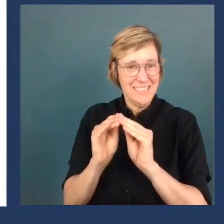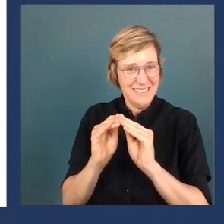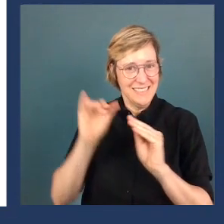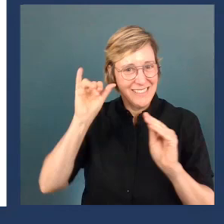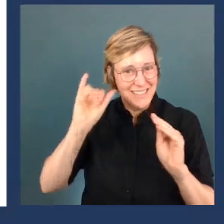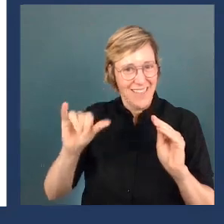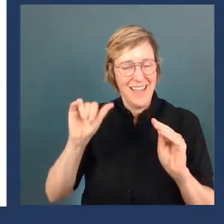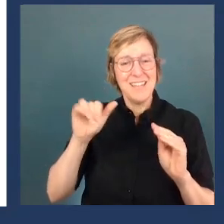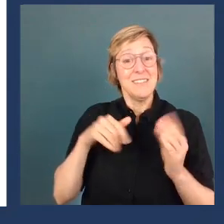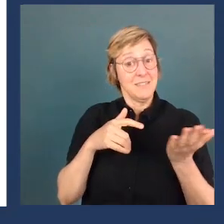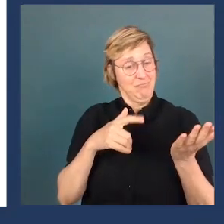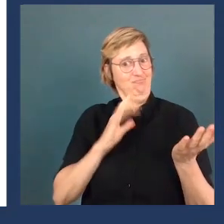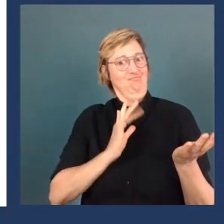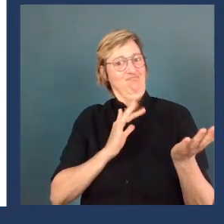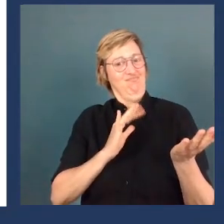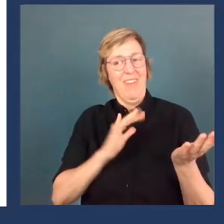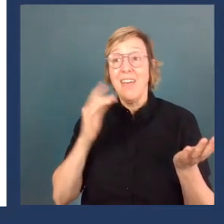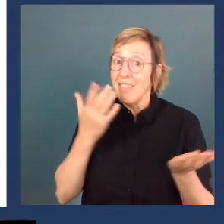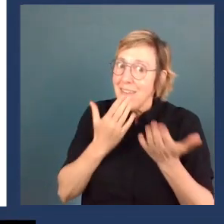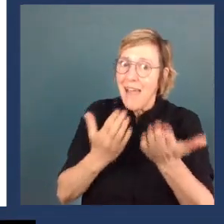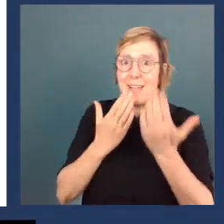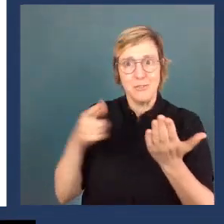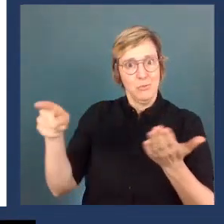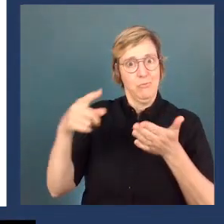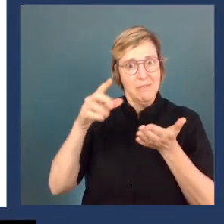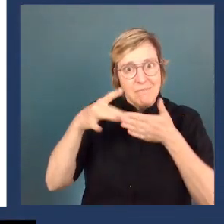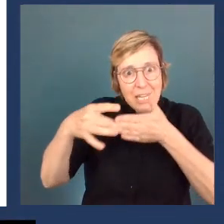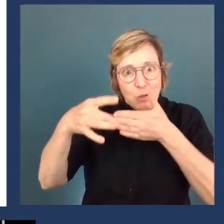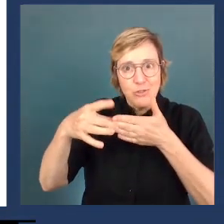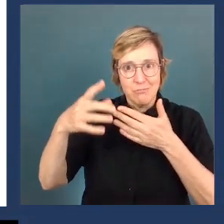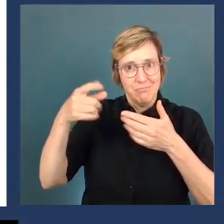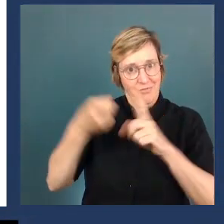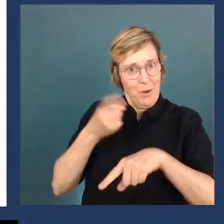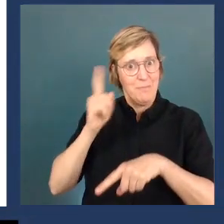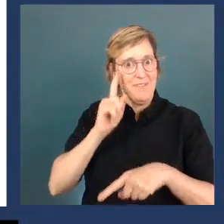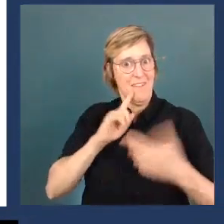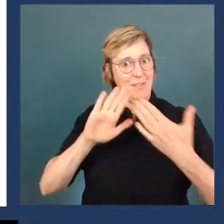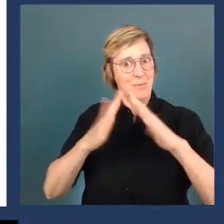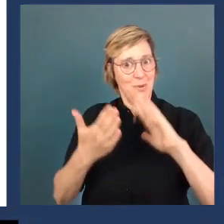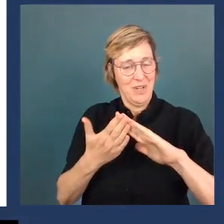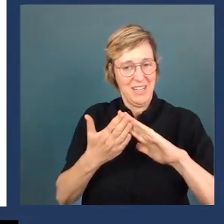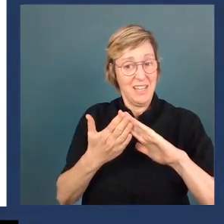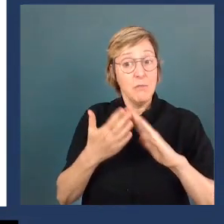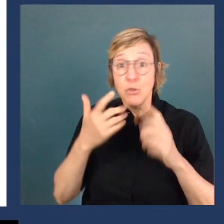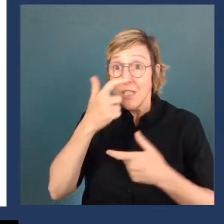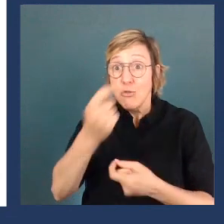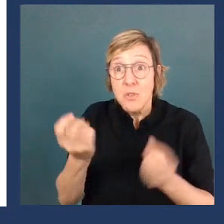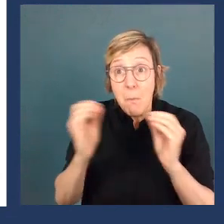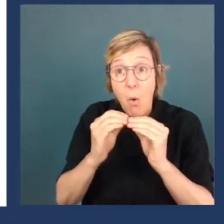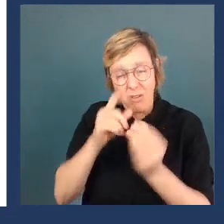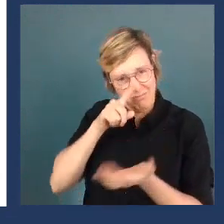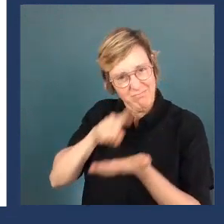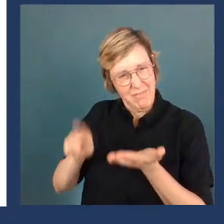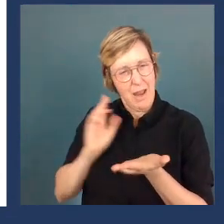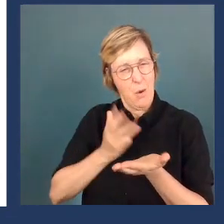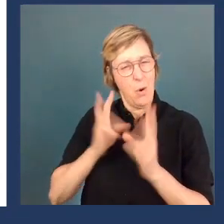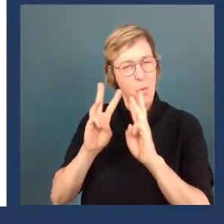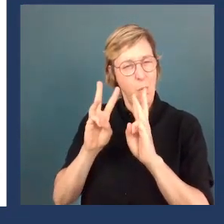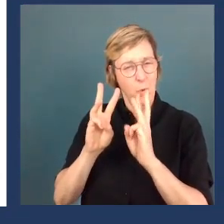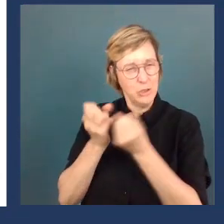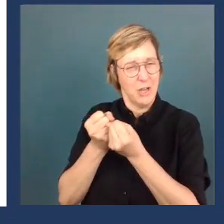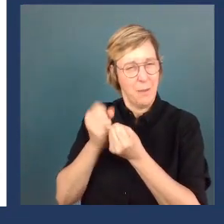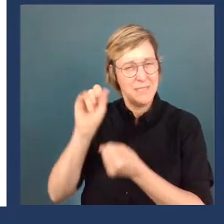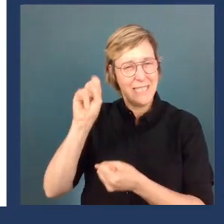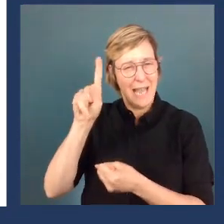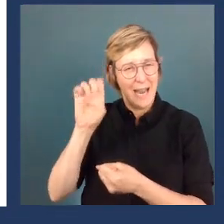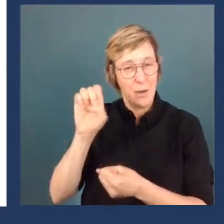this work is what makes this research possible. If you're interested in reading more, check out the workshop site that includes a link to the publication